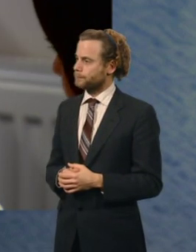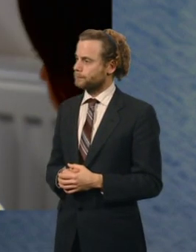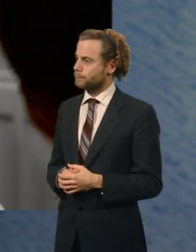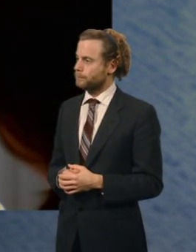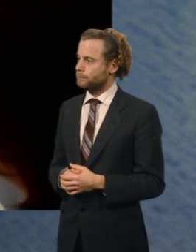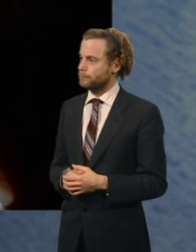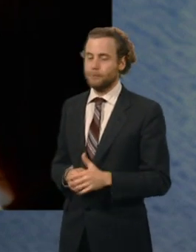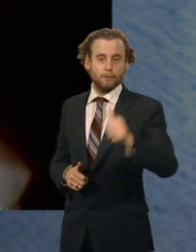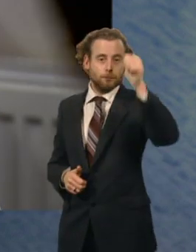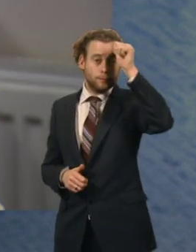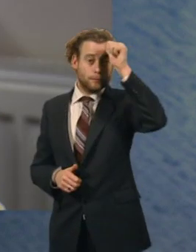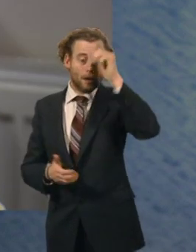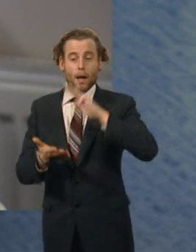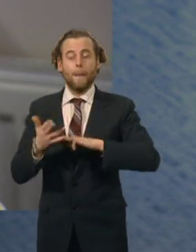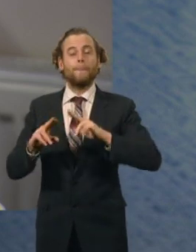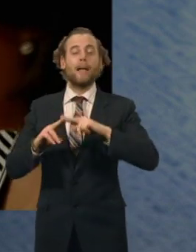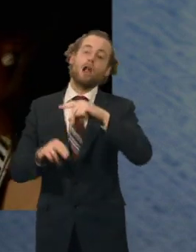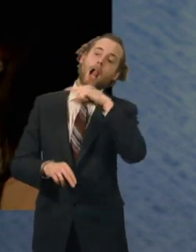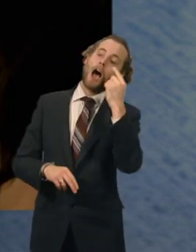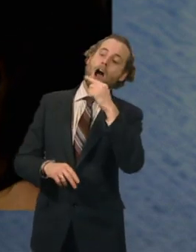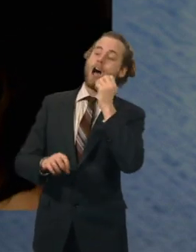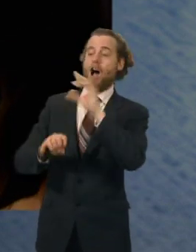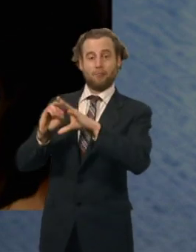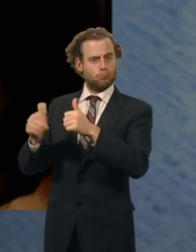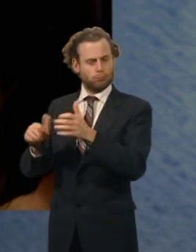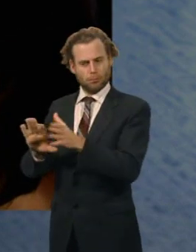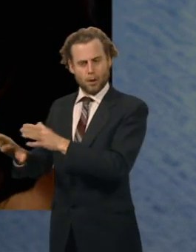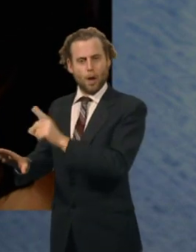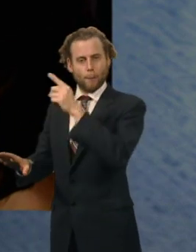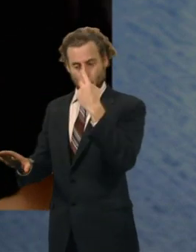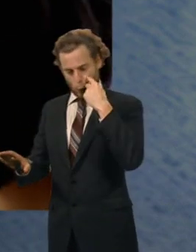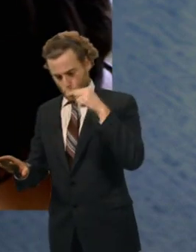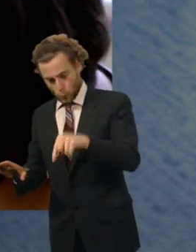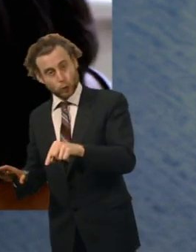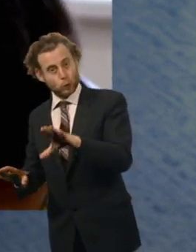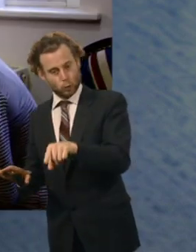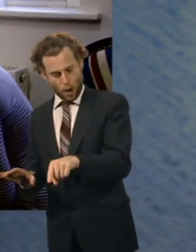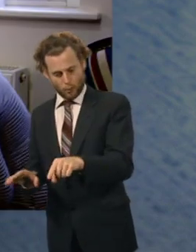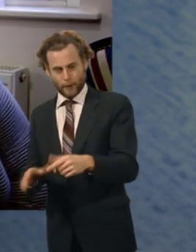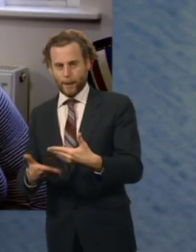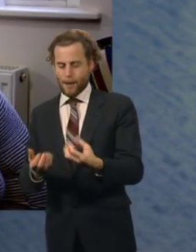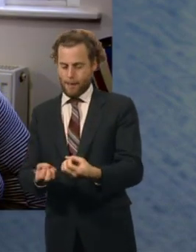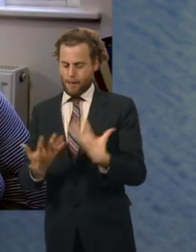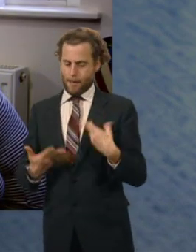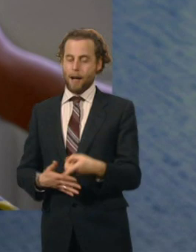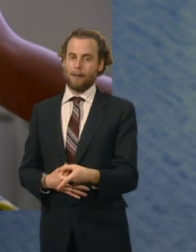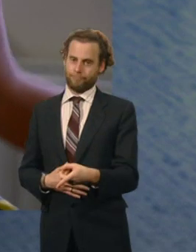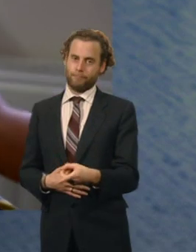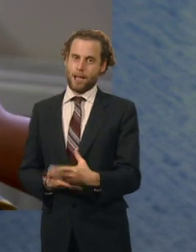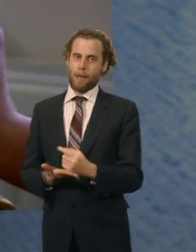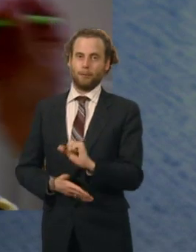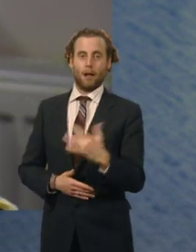Even if the parent isn't truthful, a child's behaviour can tell us a lot about their life. Lila is a